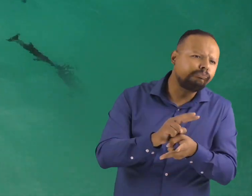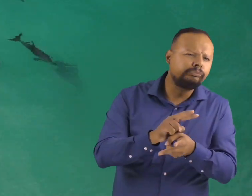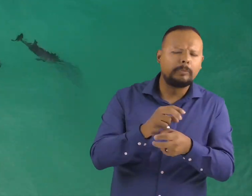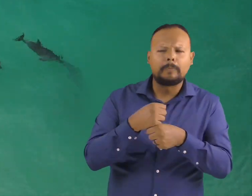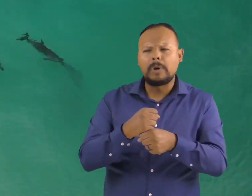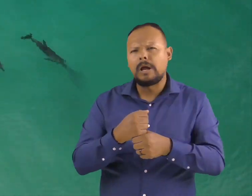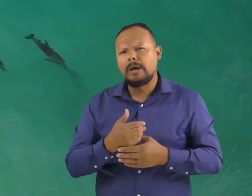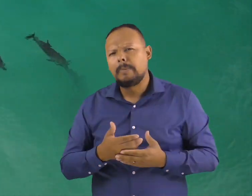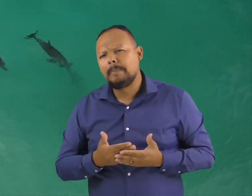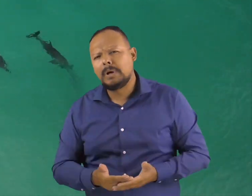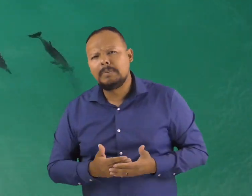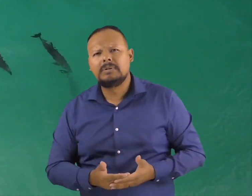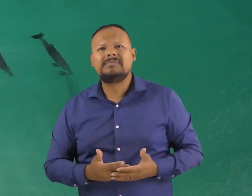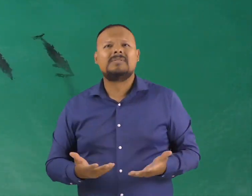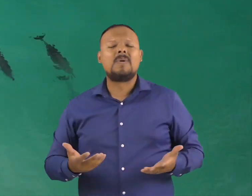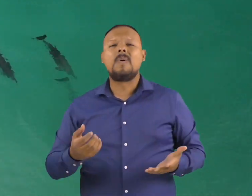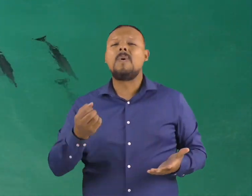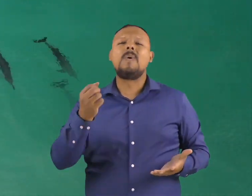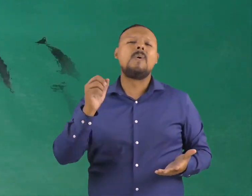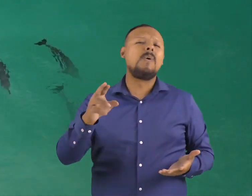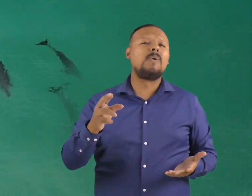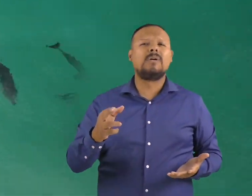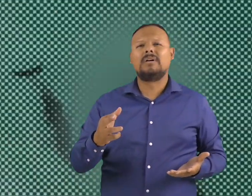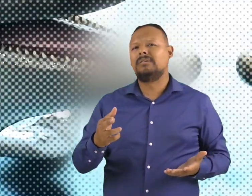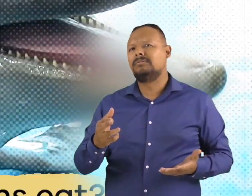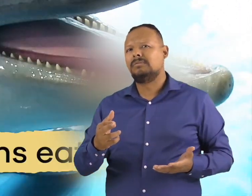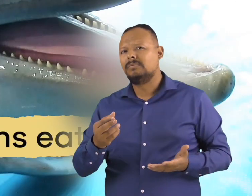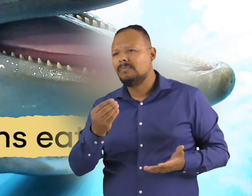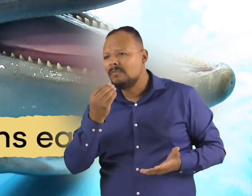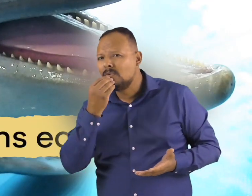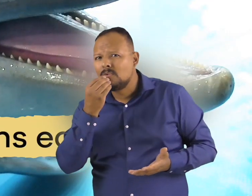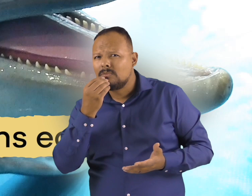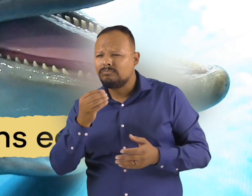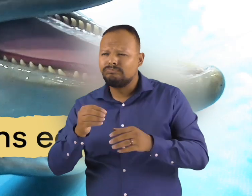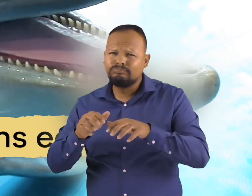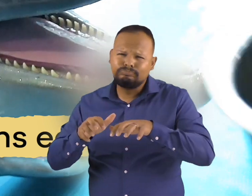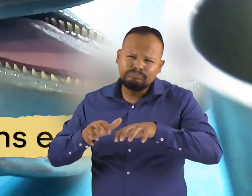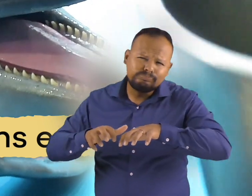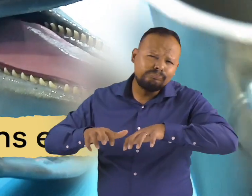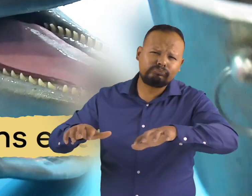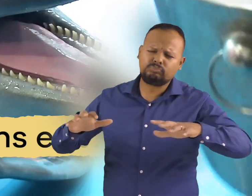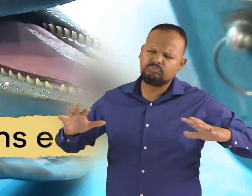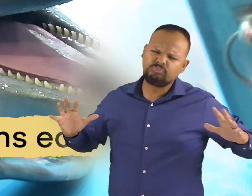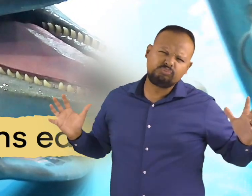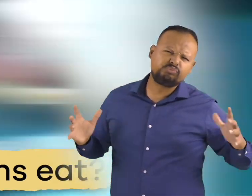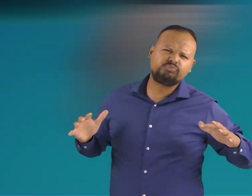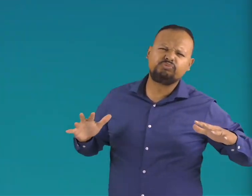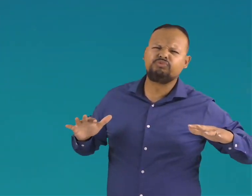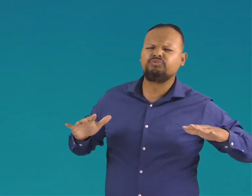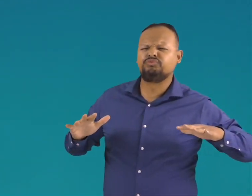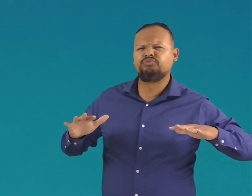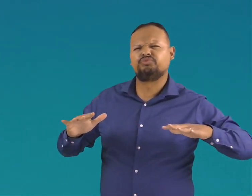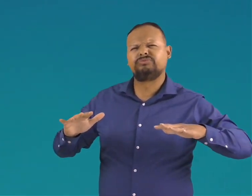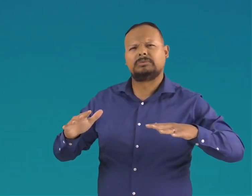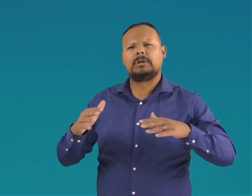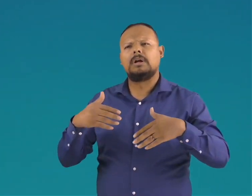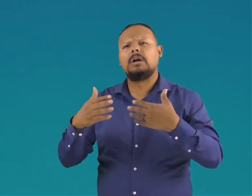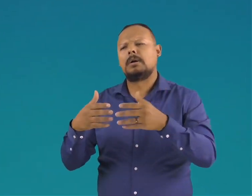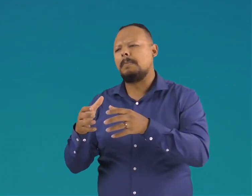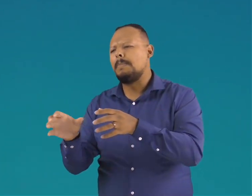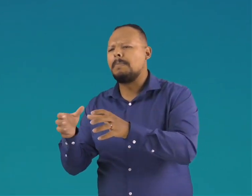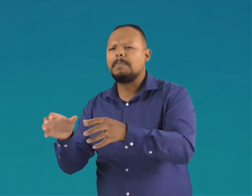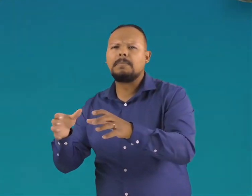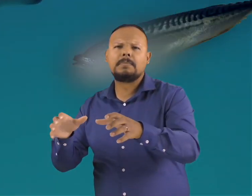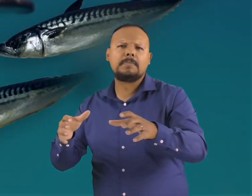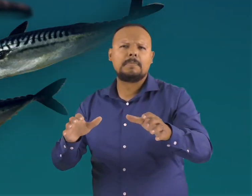super pods break down into smaller pods. What do dolphins eat? For the most part,